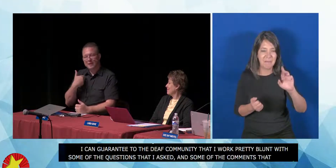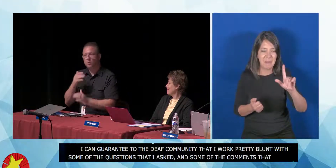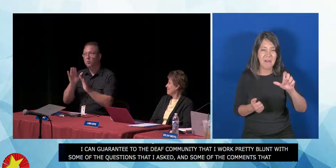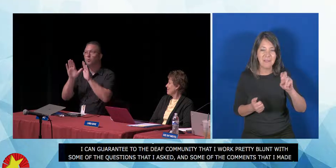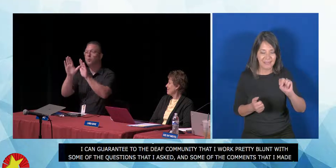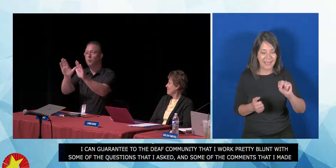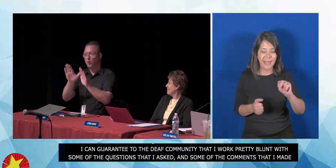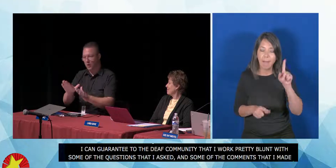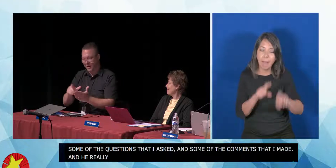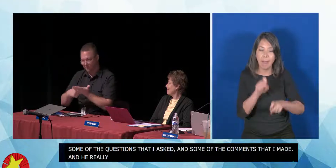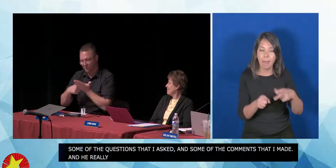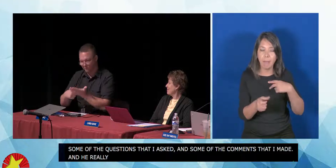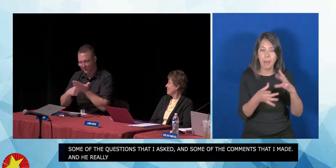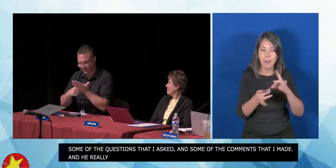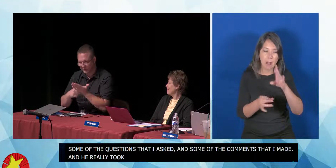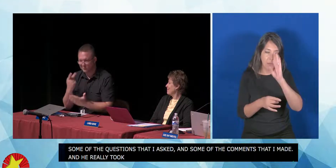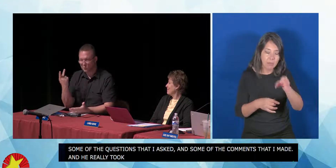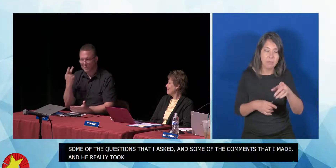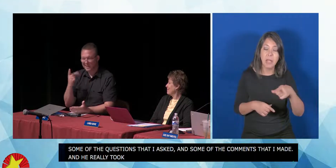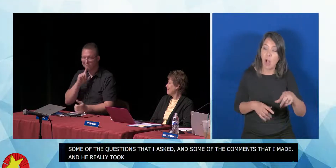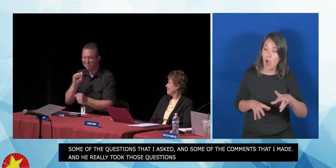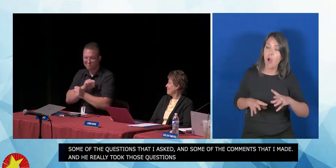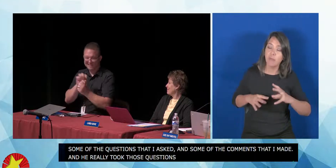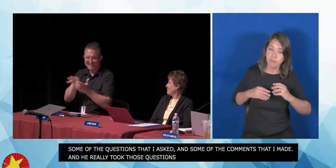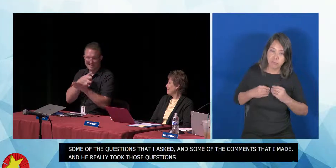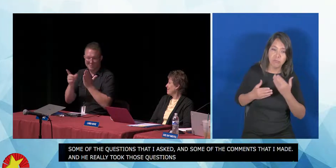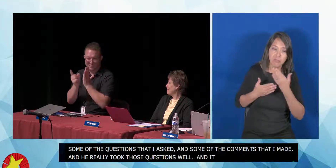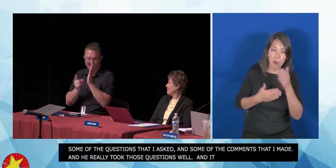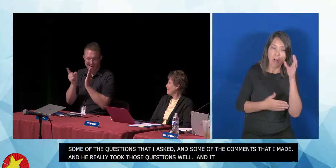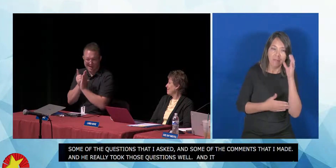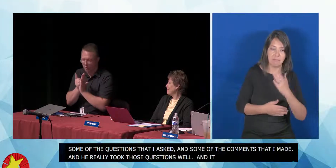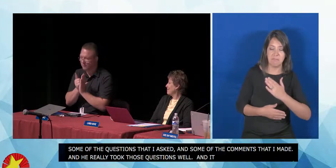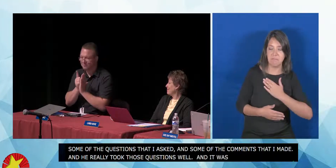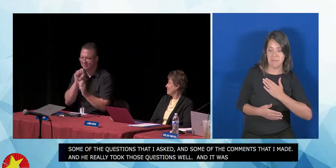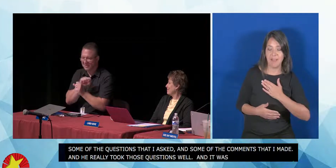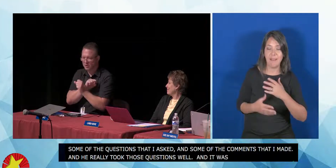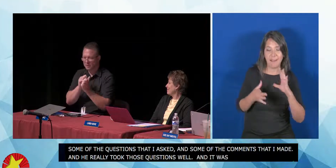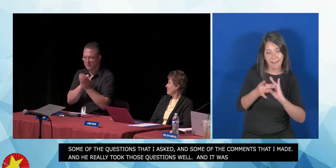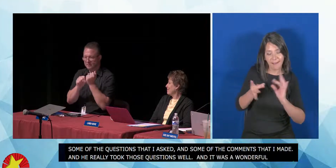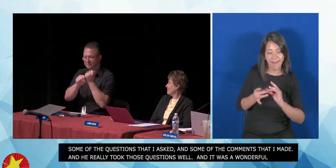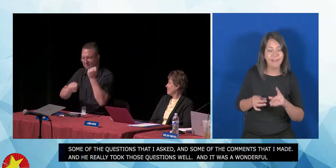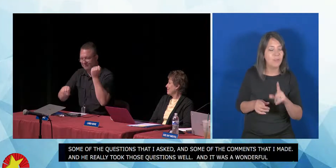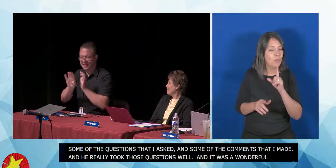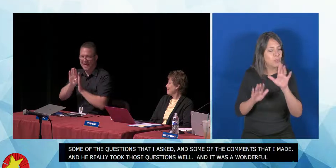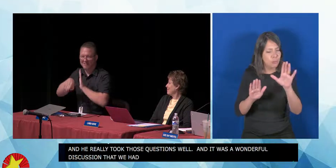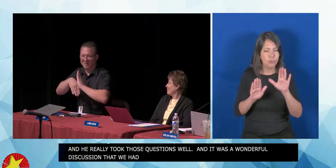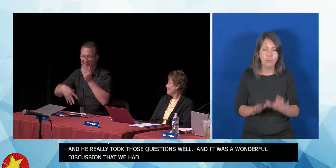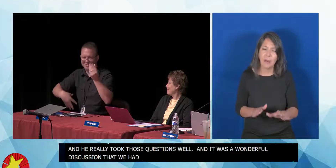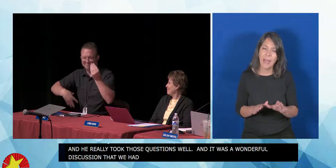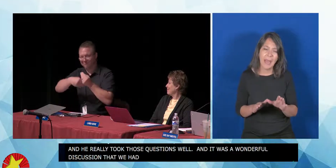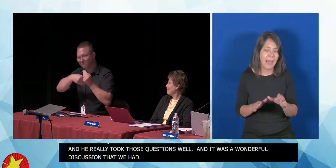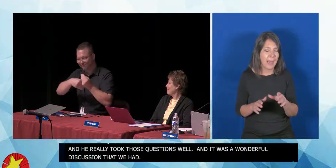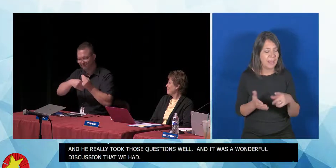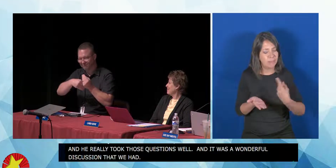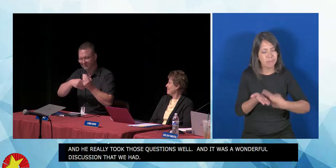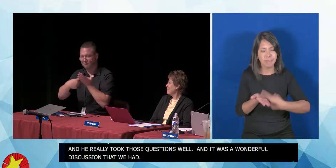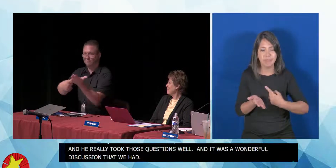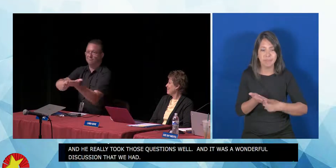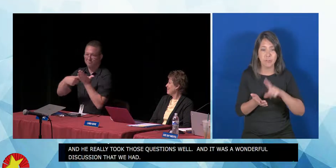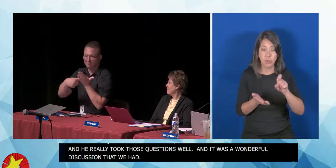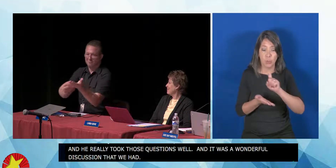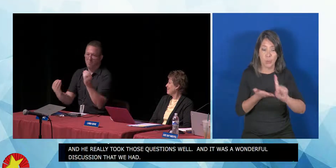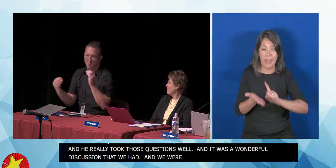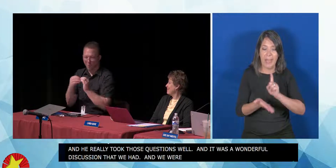those questions well. And it was a wonderful discussion that we had, and we were scheduled for an hour. We went long. We went a half